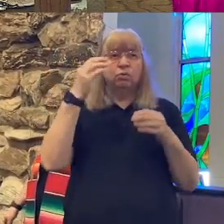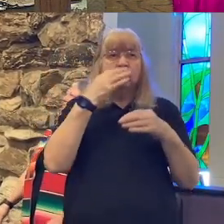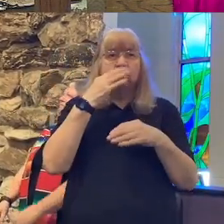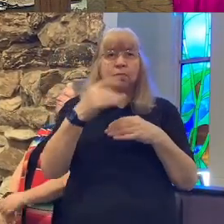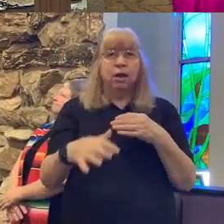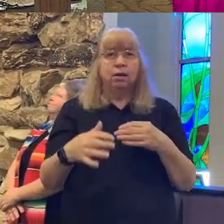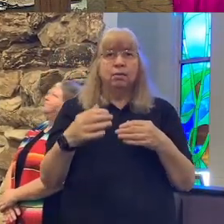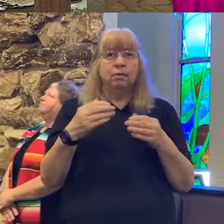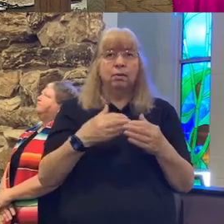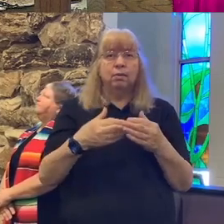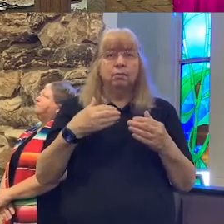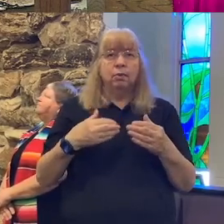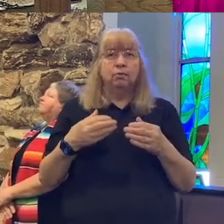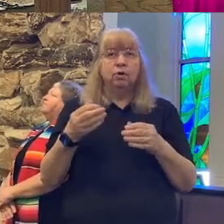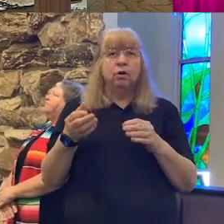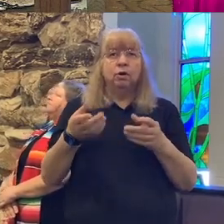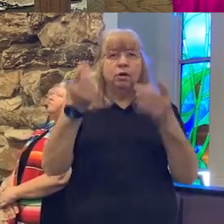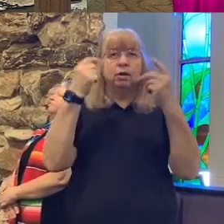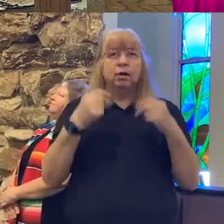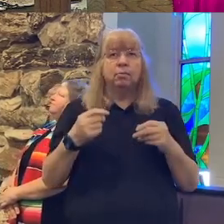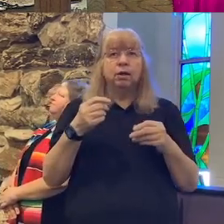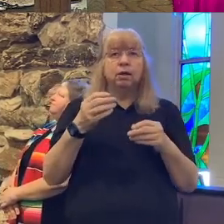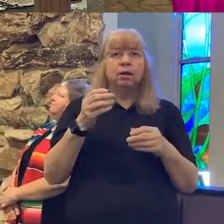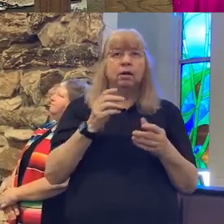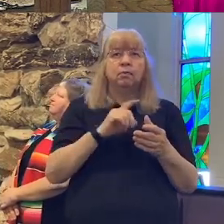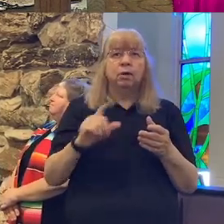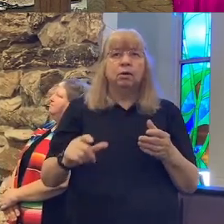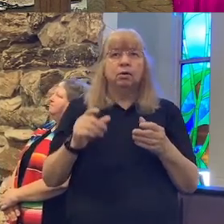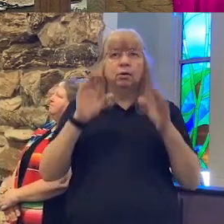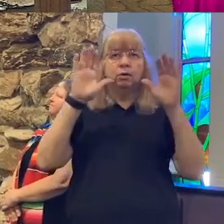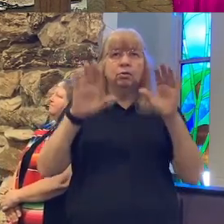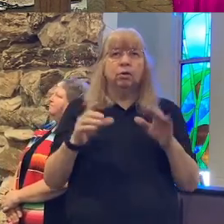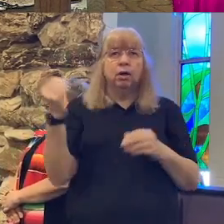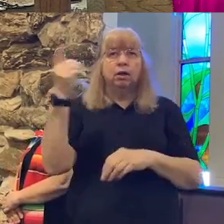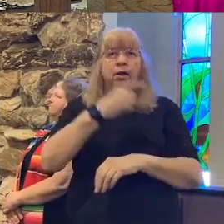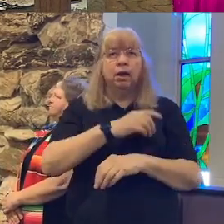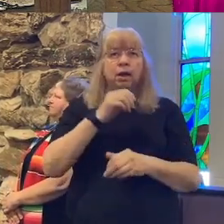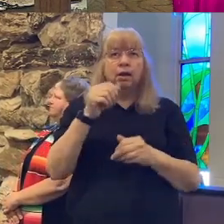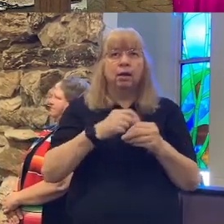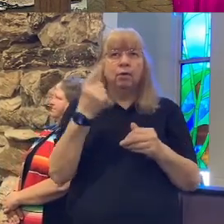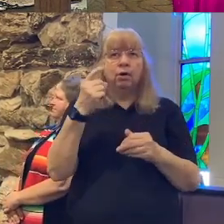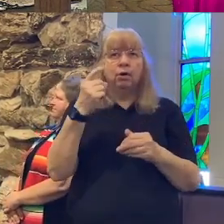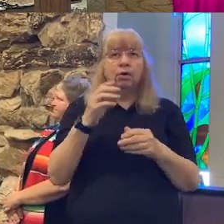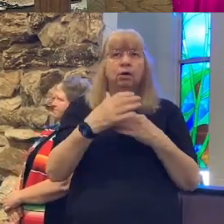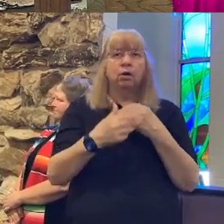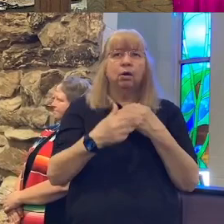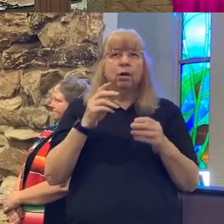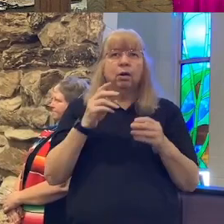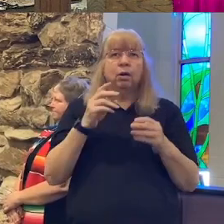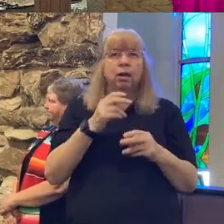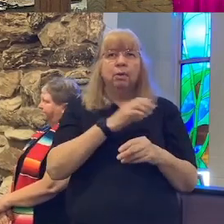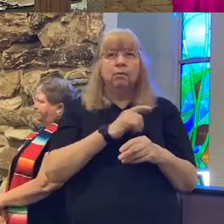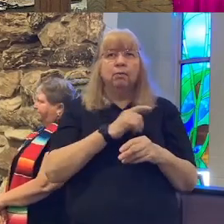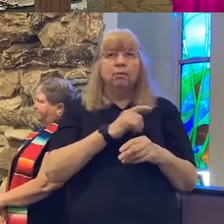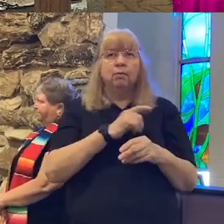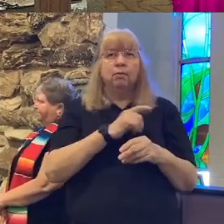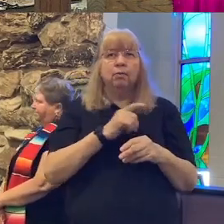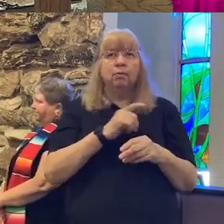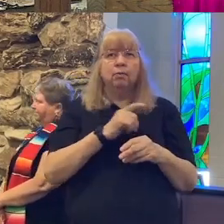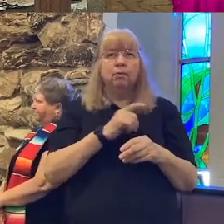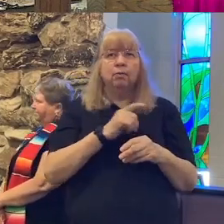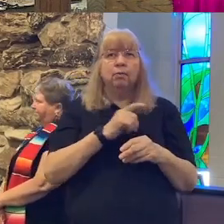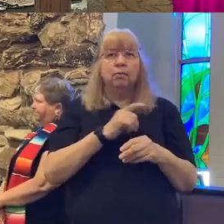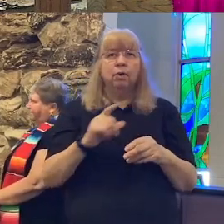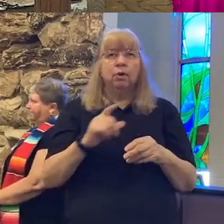the Lord's great and glorious day. Then everyone who calls on the name of the Lord shall be saved.' The word of God to